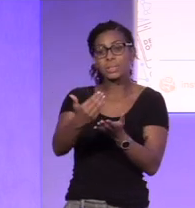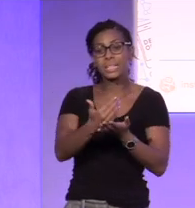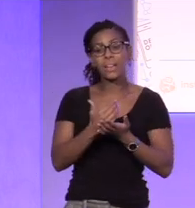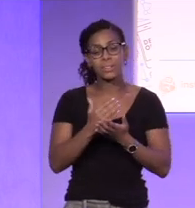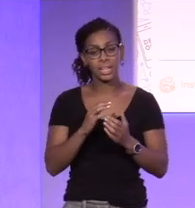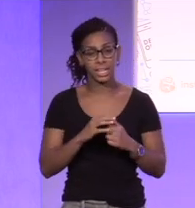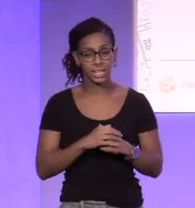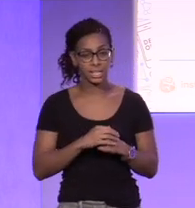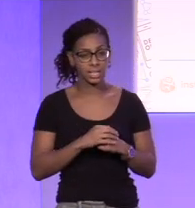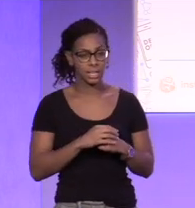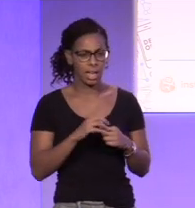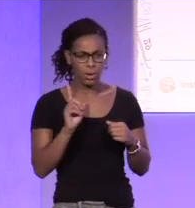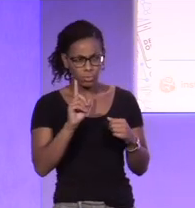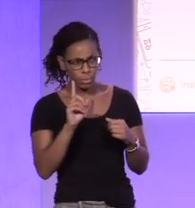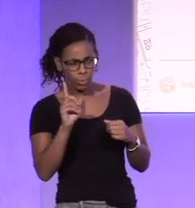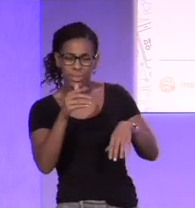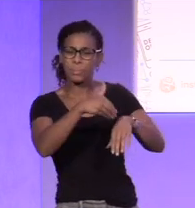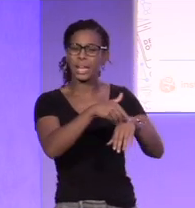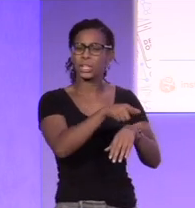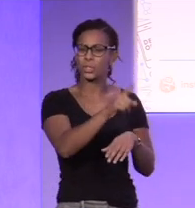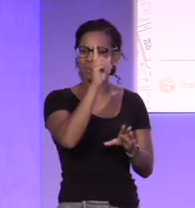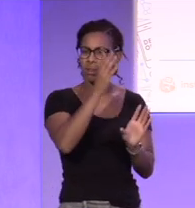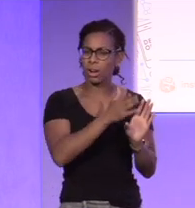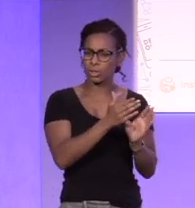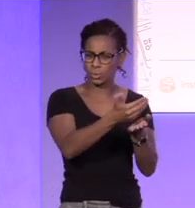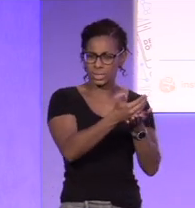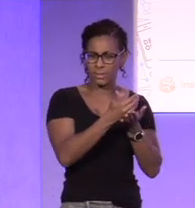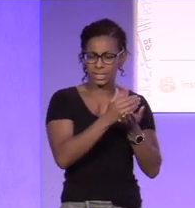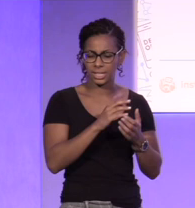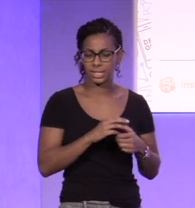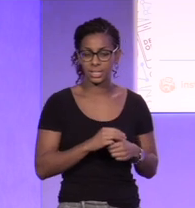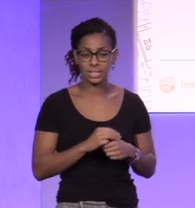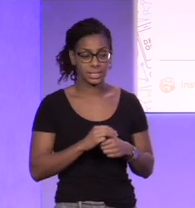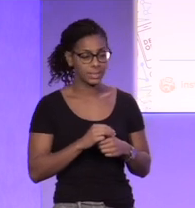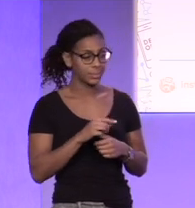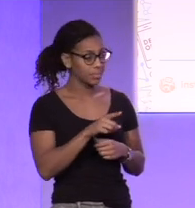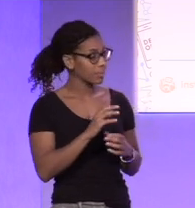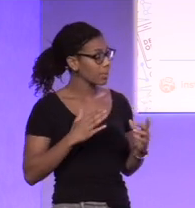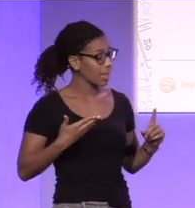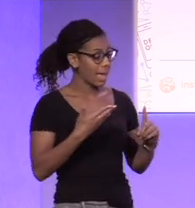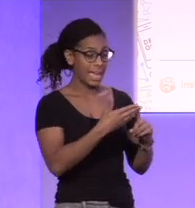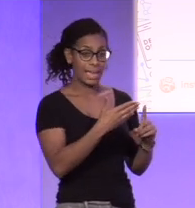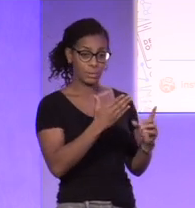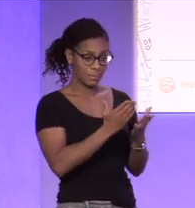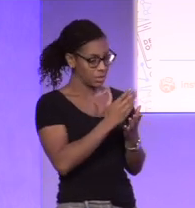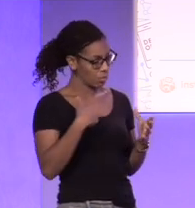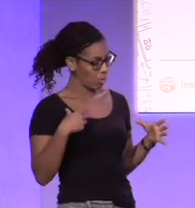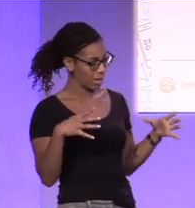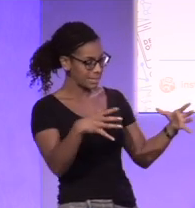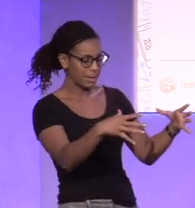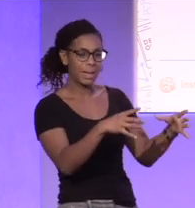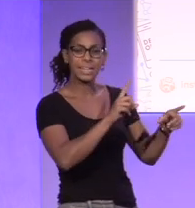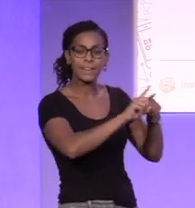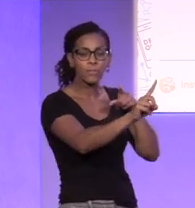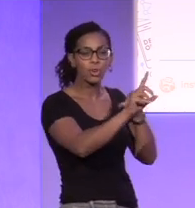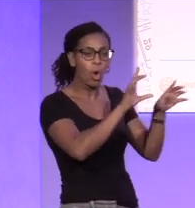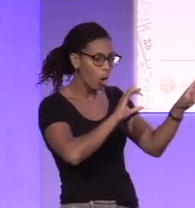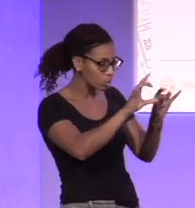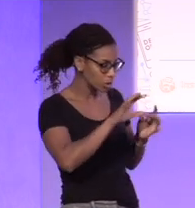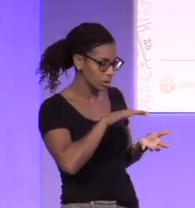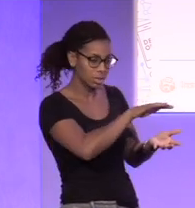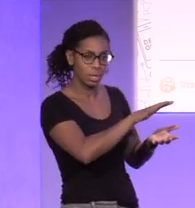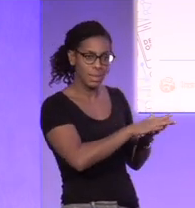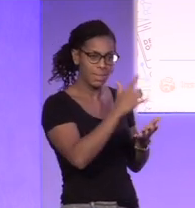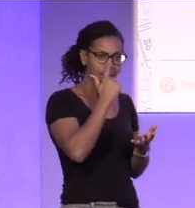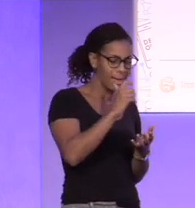implications of psychological safety. And the goal here was to provide our team with an entire soup of options that they could pick and choose from and